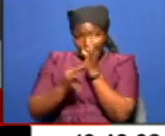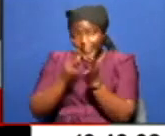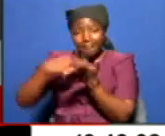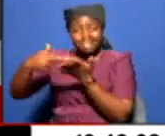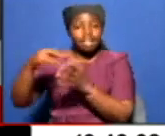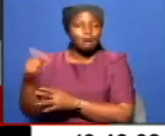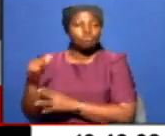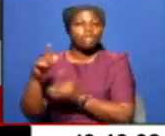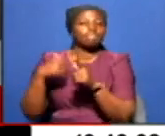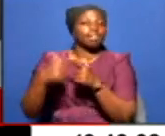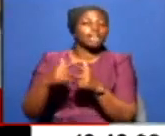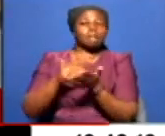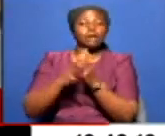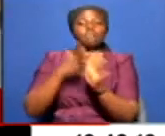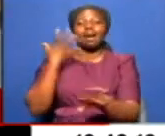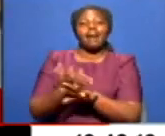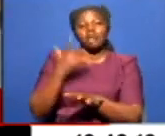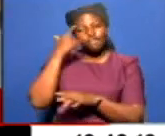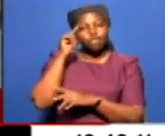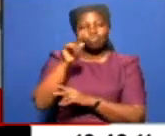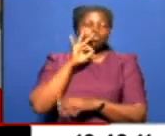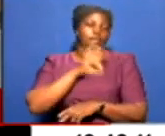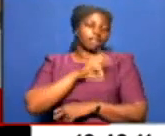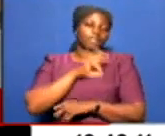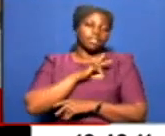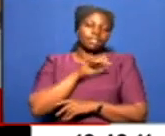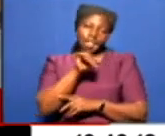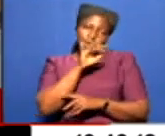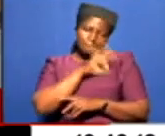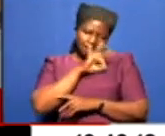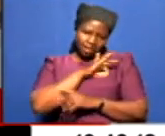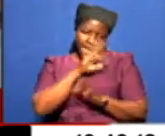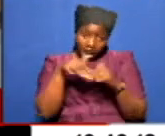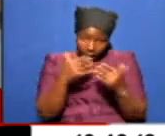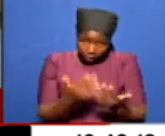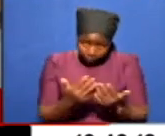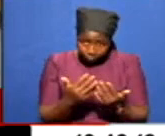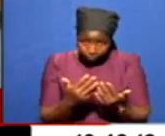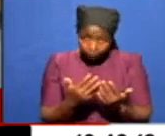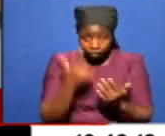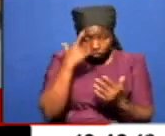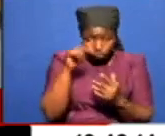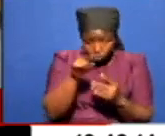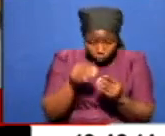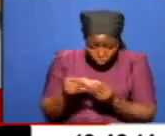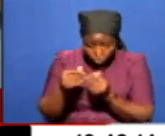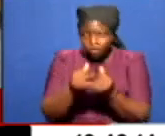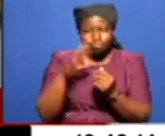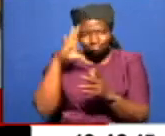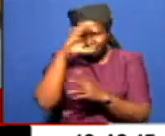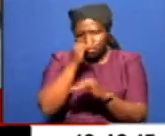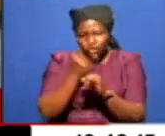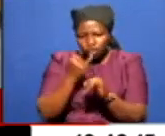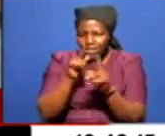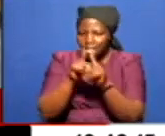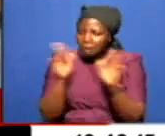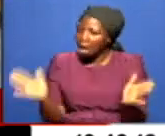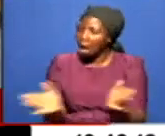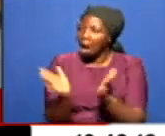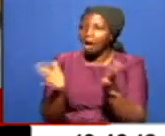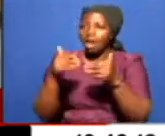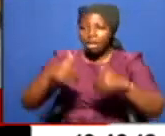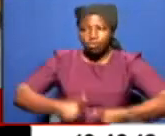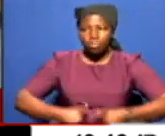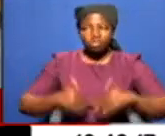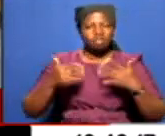it becomes difficult for you to benefit. And that benefit, so that you deal with aspects of unemployment and encouraging these young people to not just look